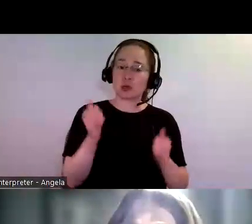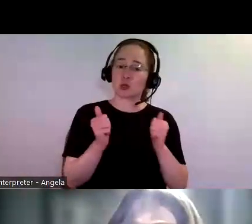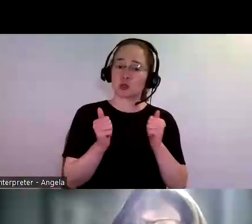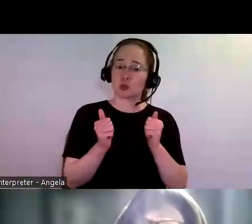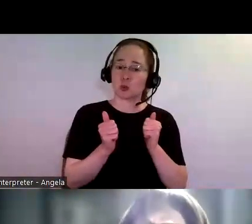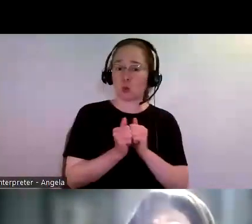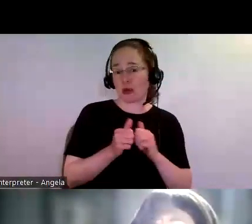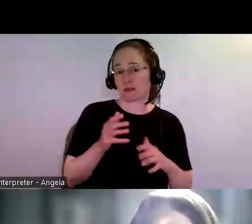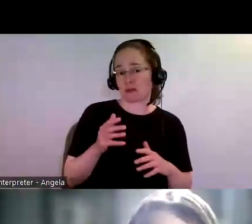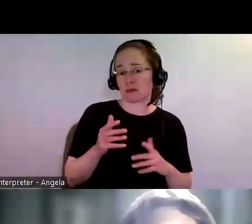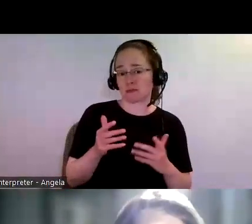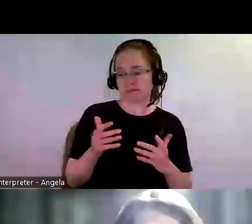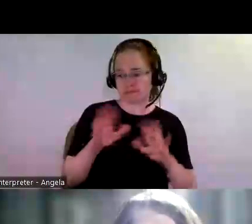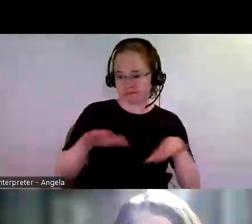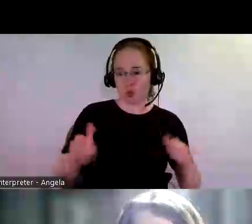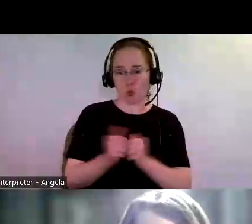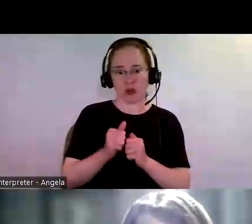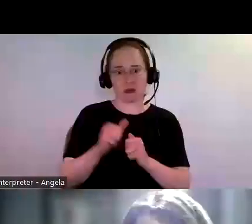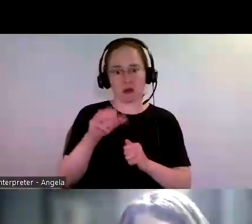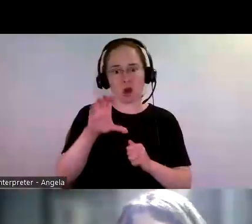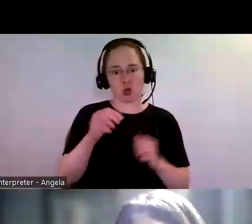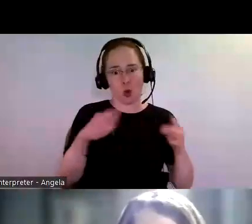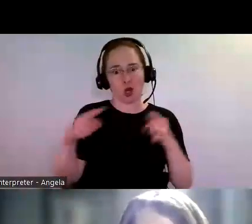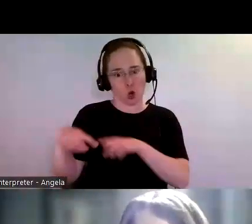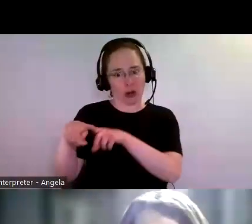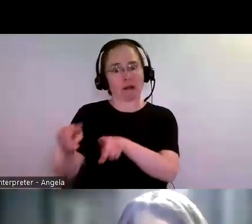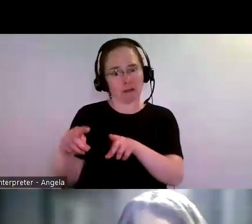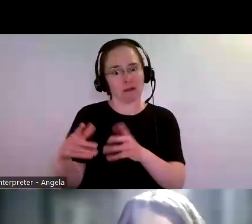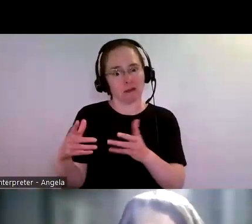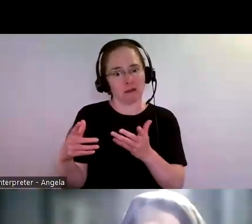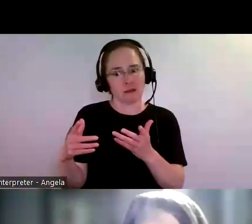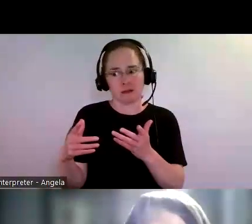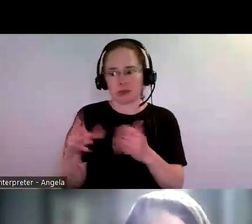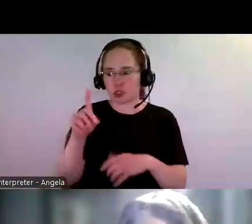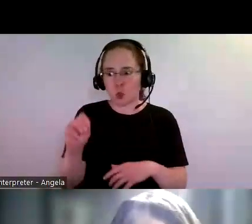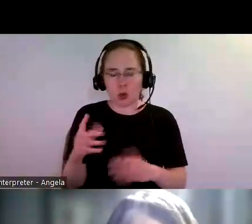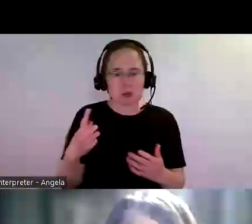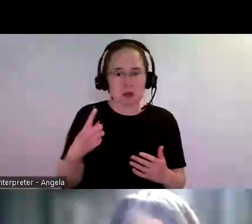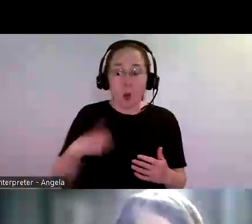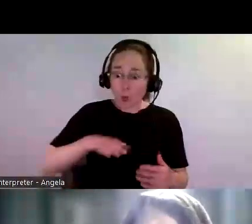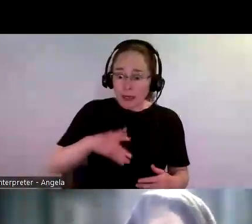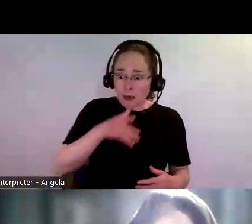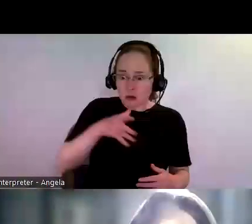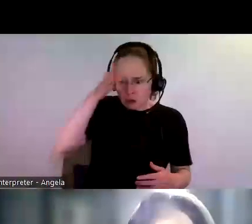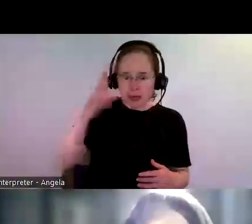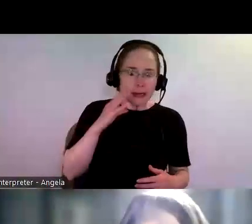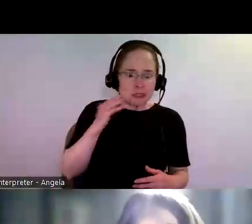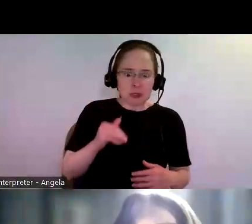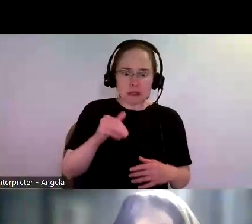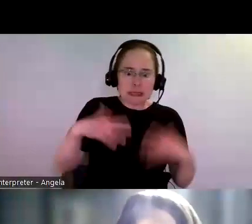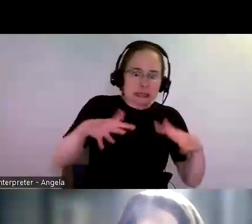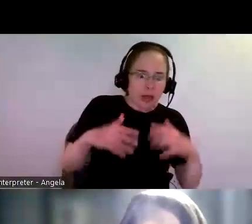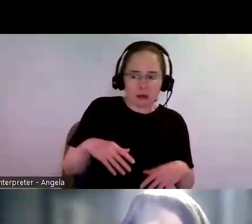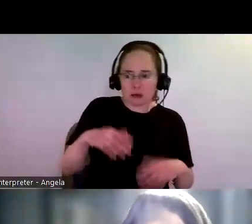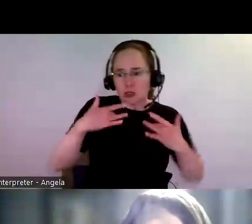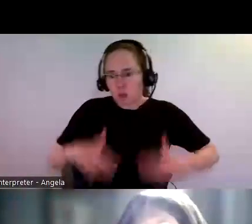with co-occurring is that we too suffer with anxiety or depression or PTSD from